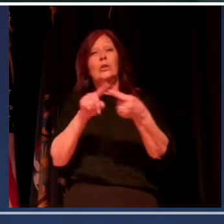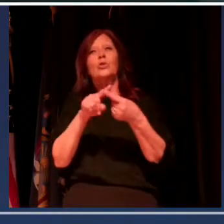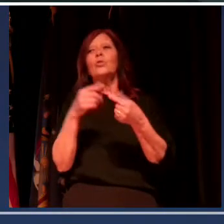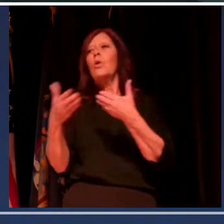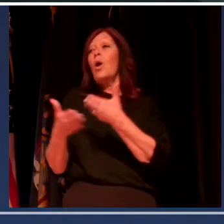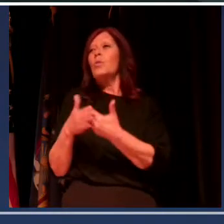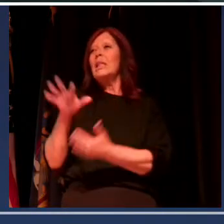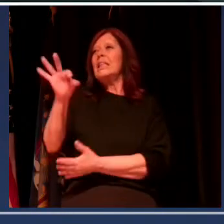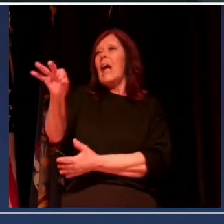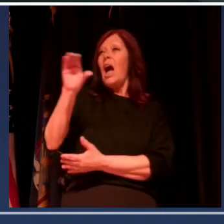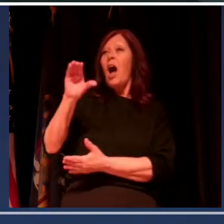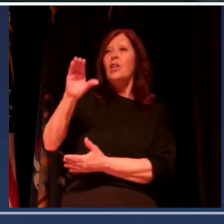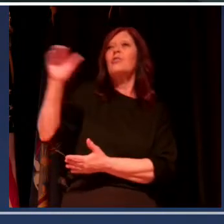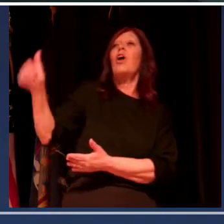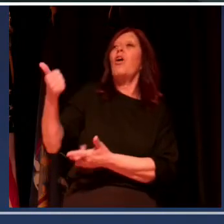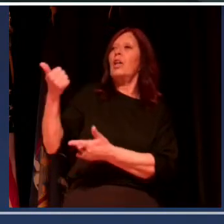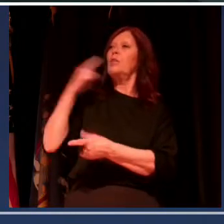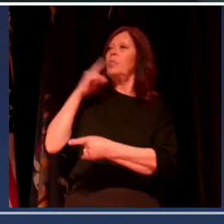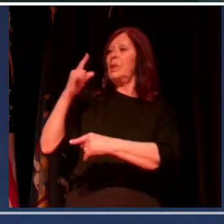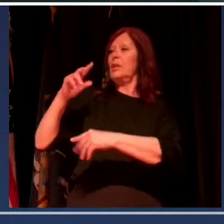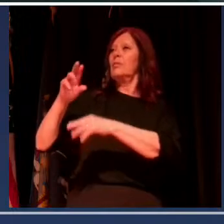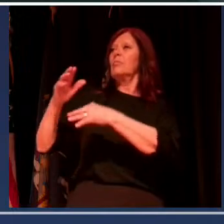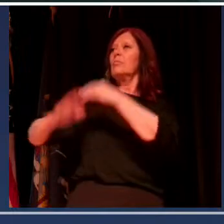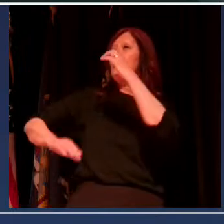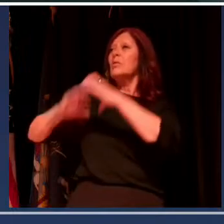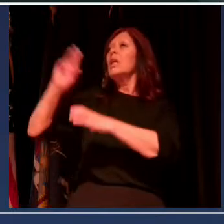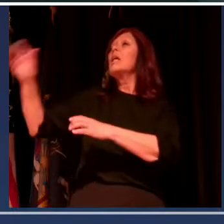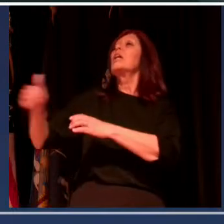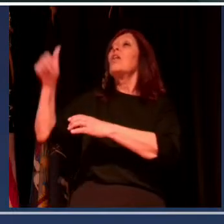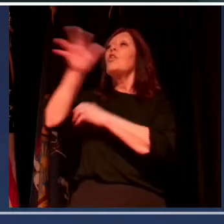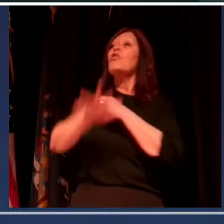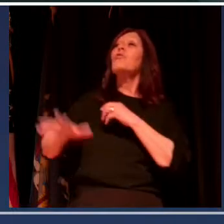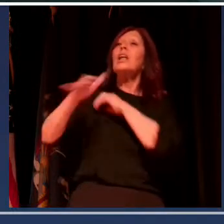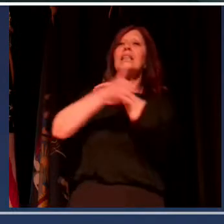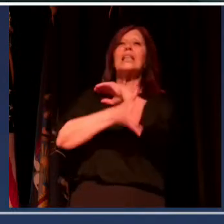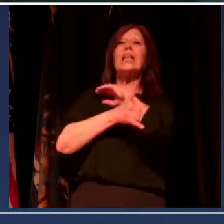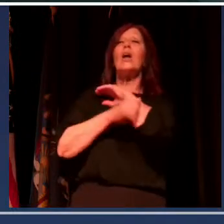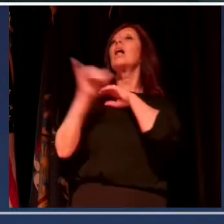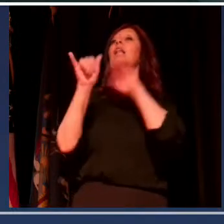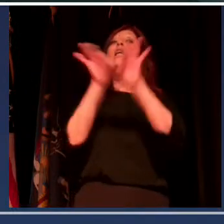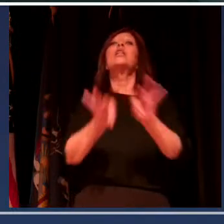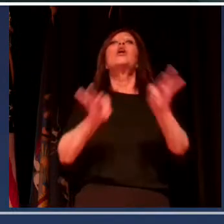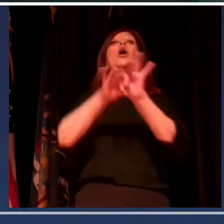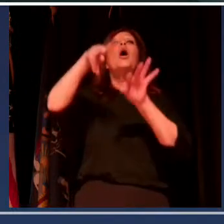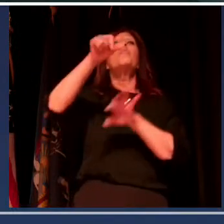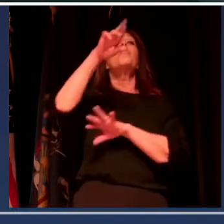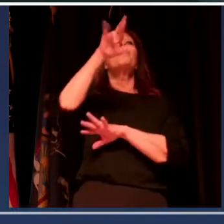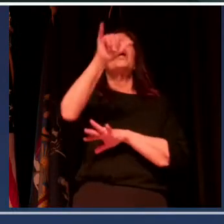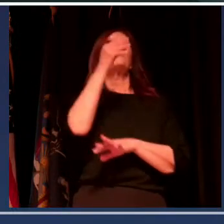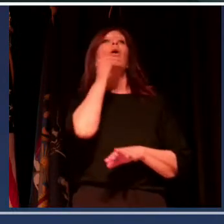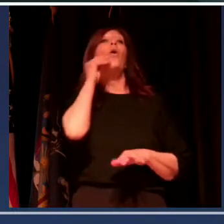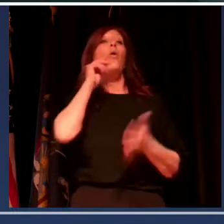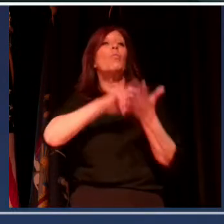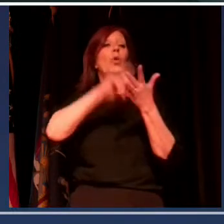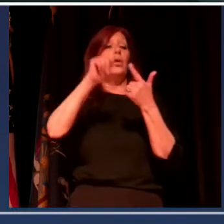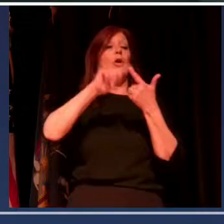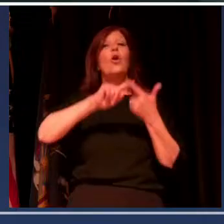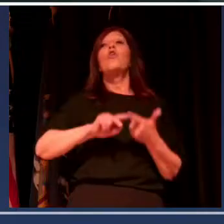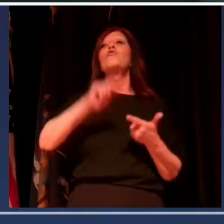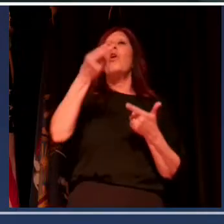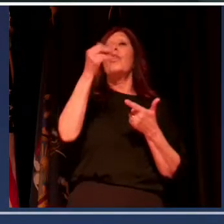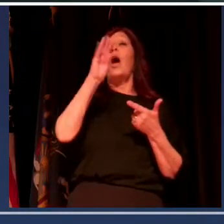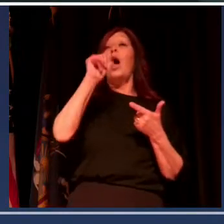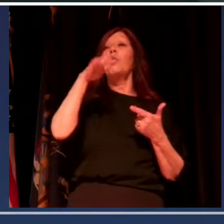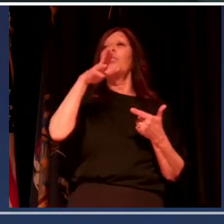other units being constructed at other developments across our county, like the important Perry Homes project, the North Odd Block, and many